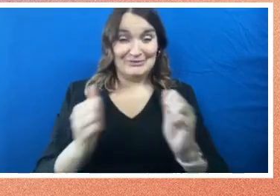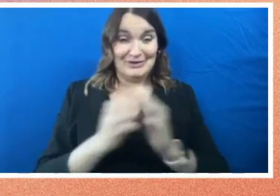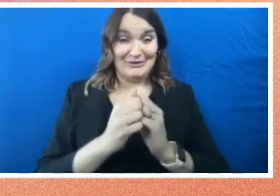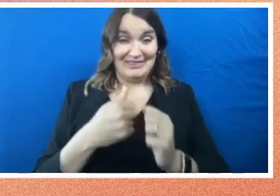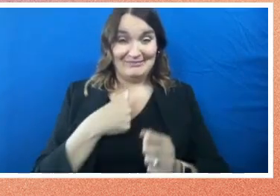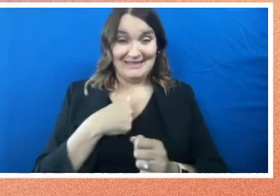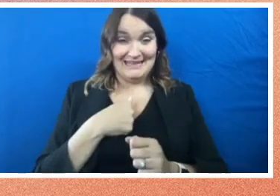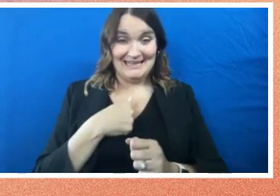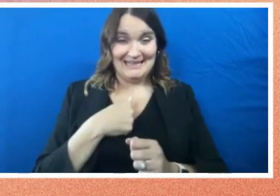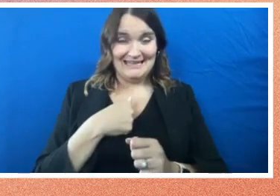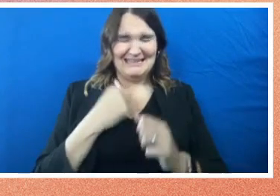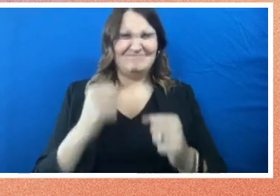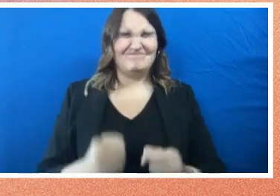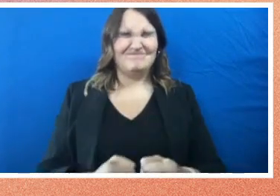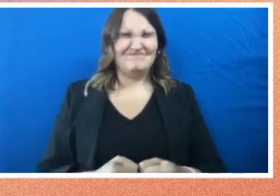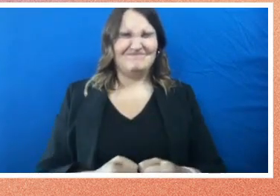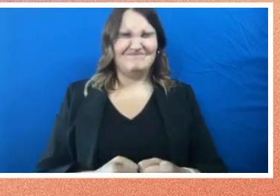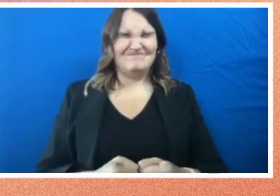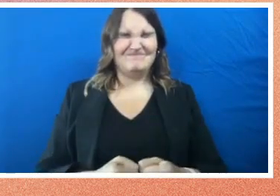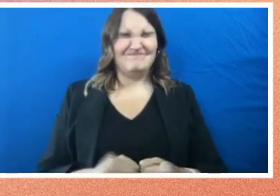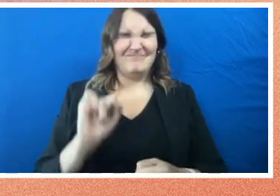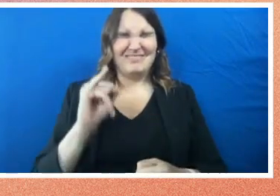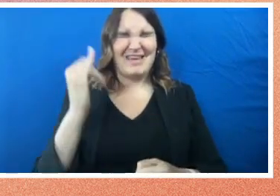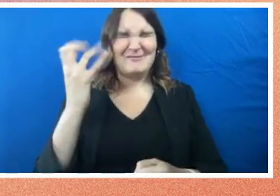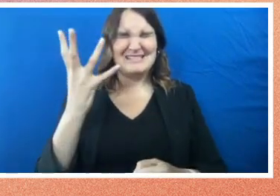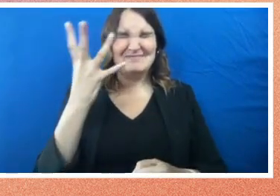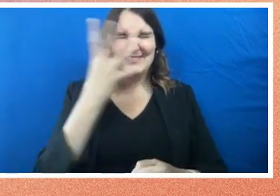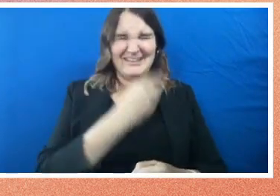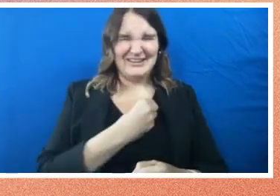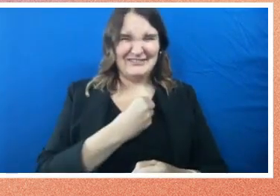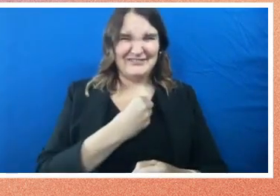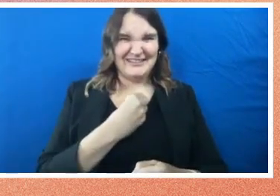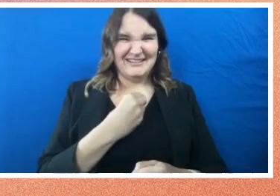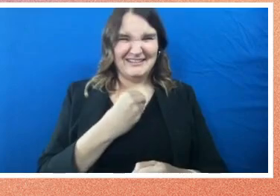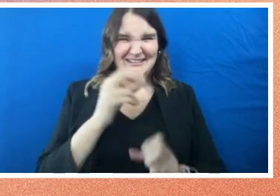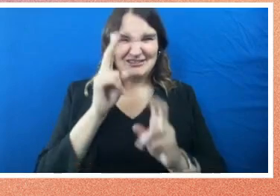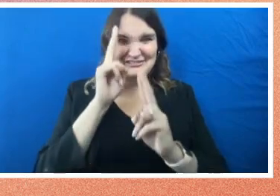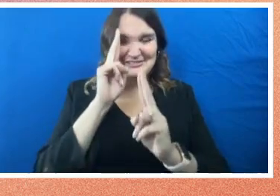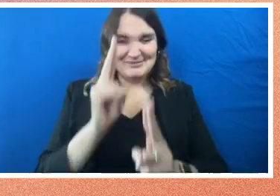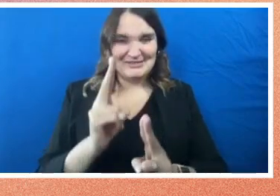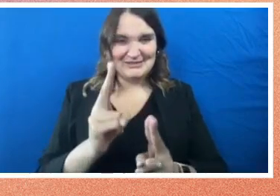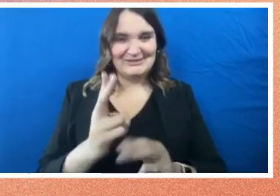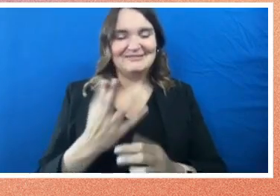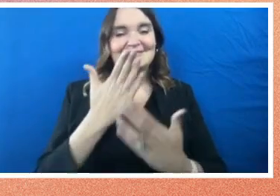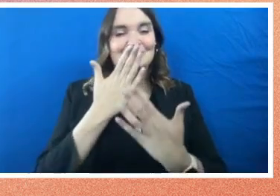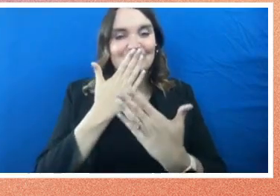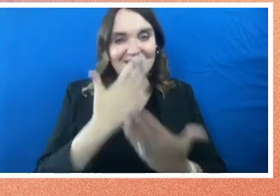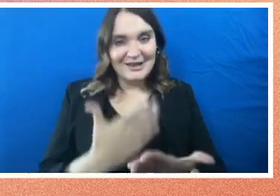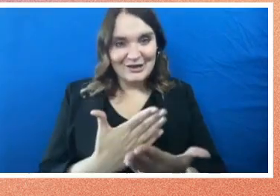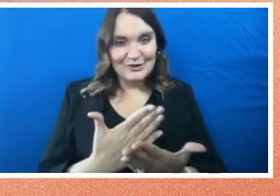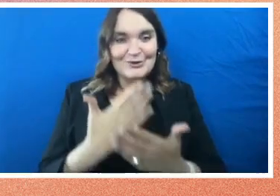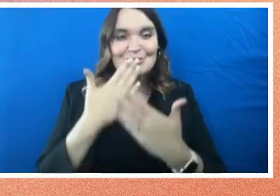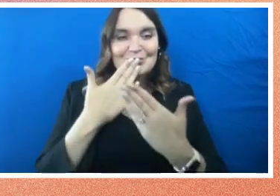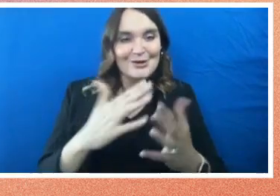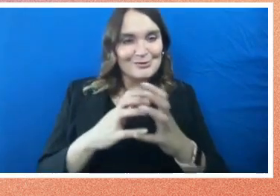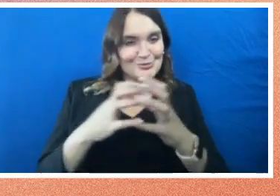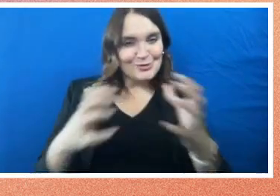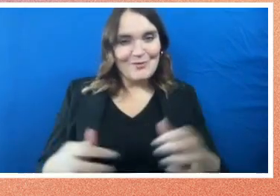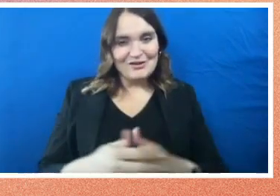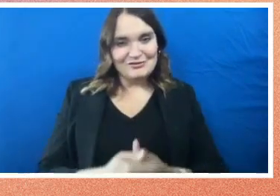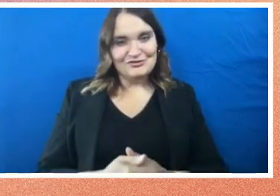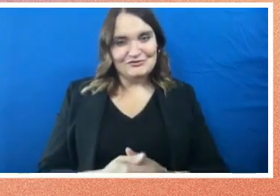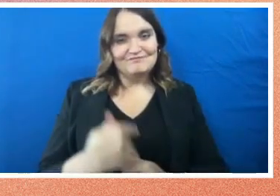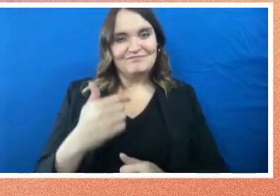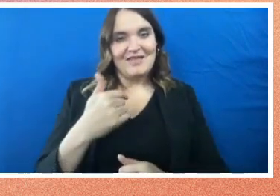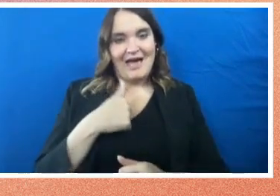You guys, that was a beautiful, beautiful tribute. And thank you so much. I am overwhelmed, truly,